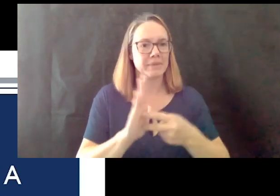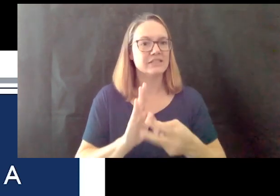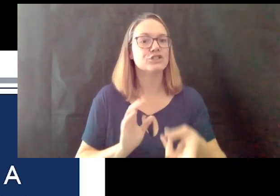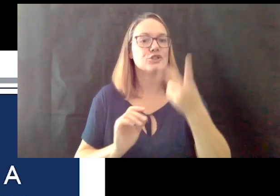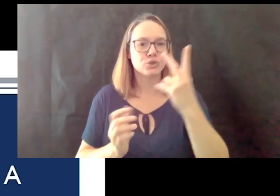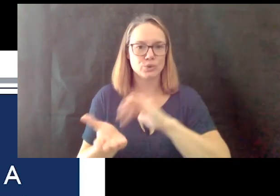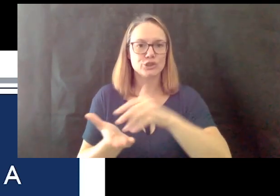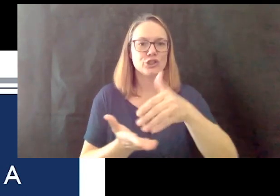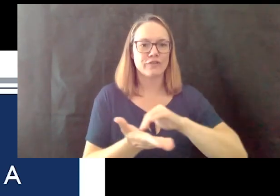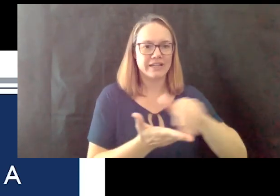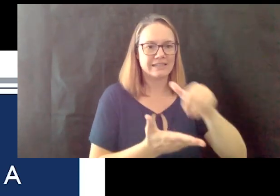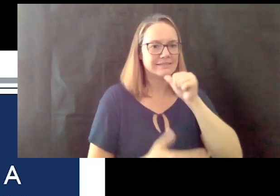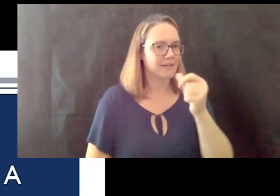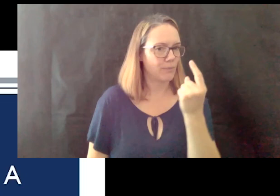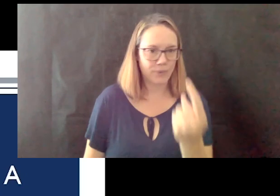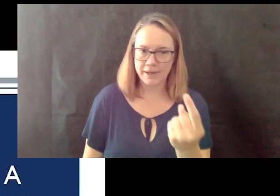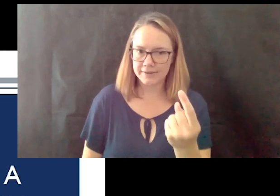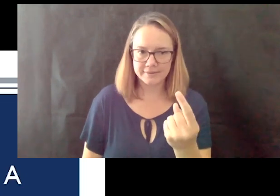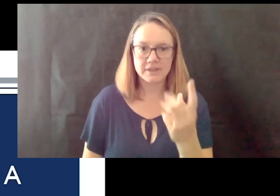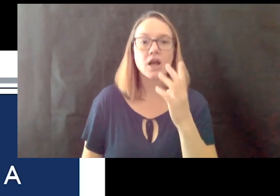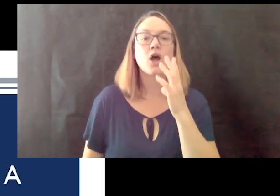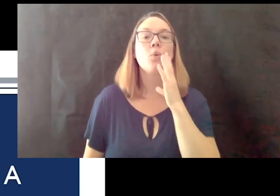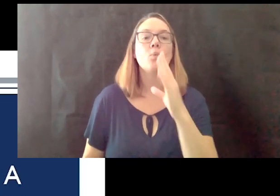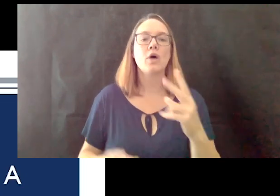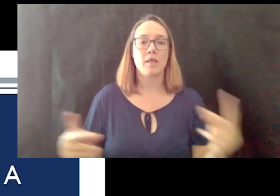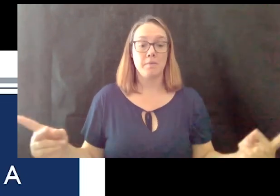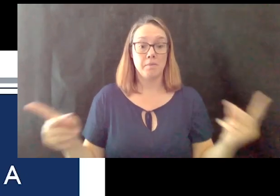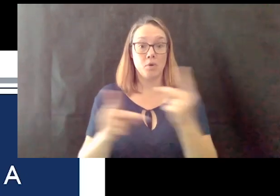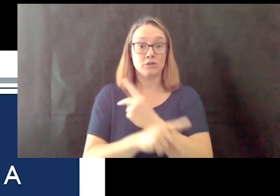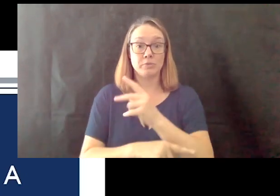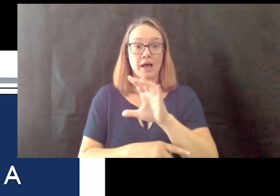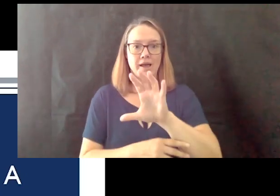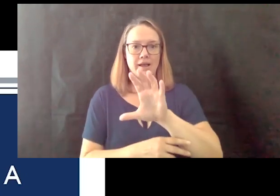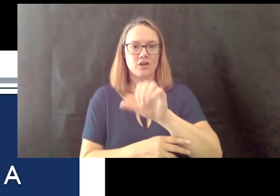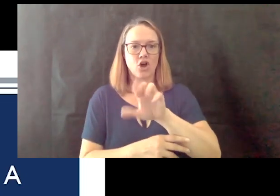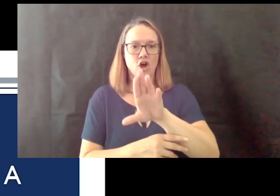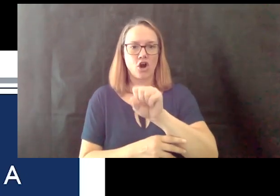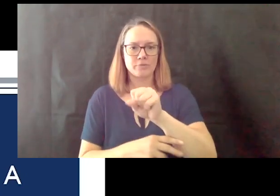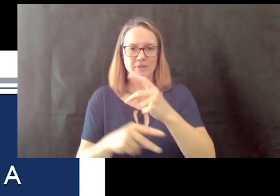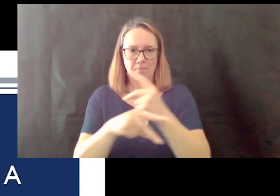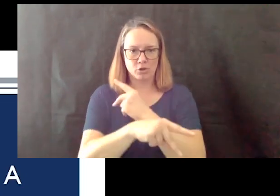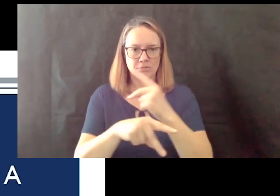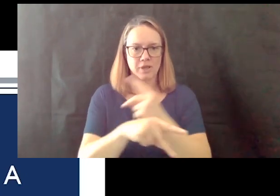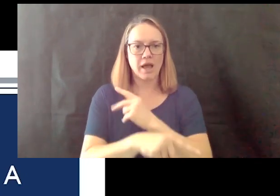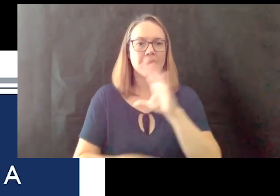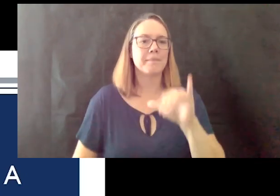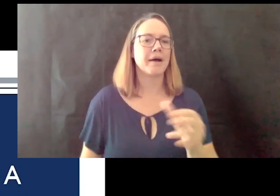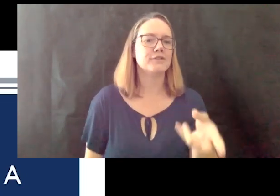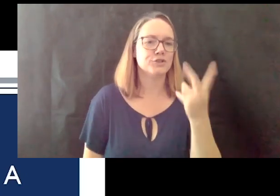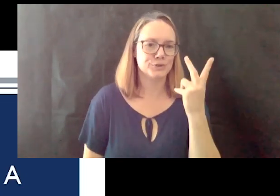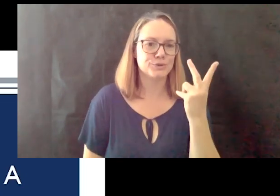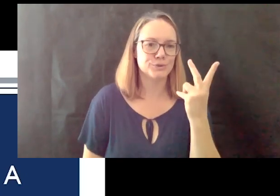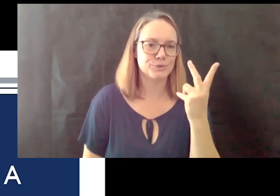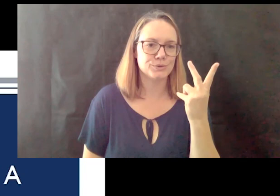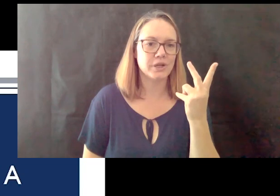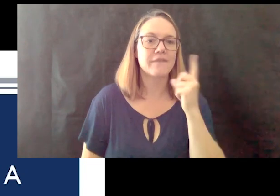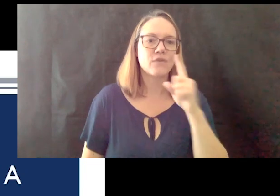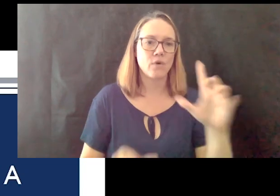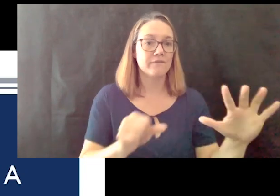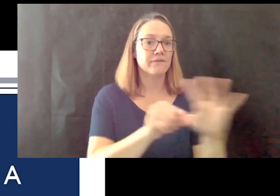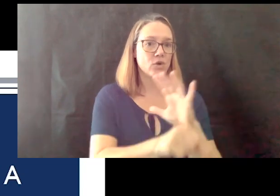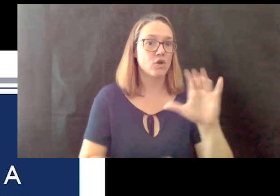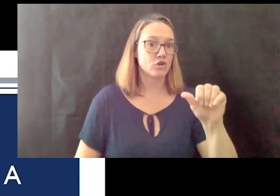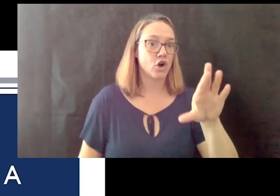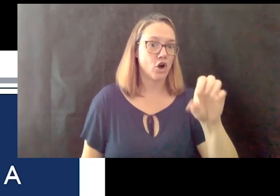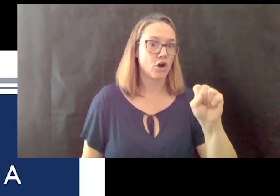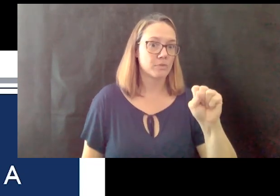had 2 servings instead of 1, right? And so we want to multiply our grams of carbs in our single serving by